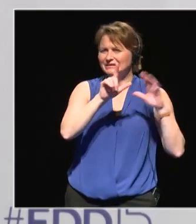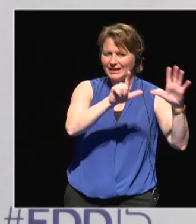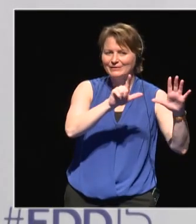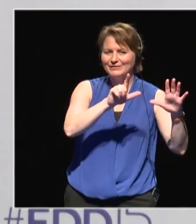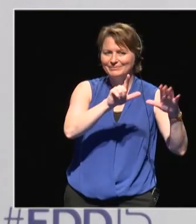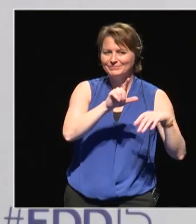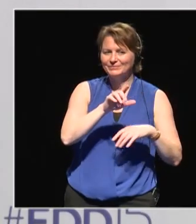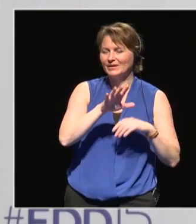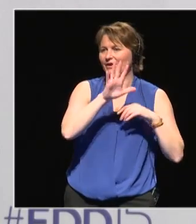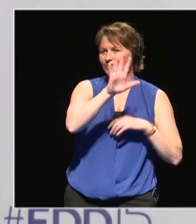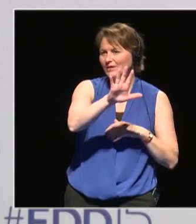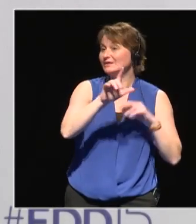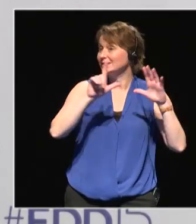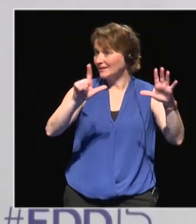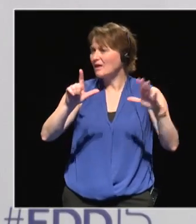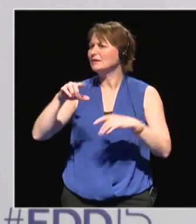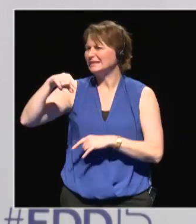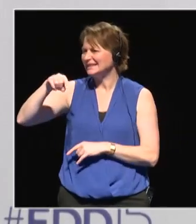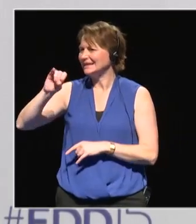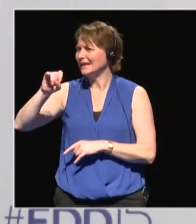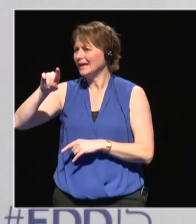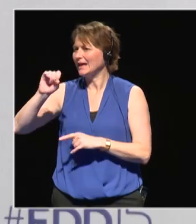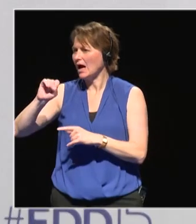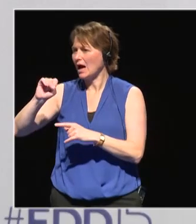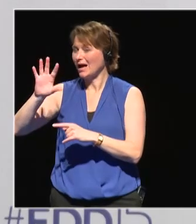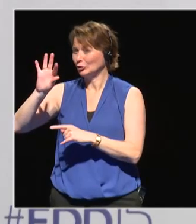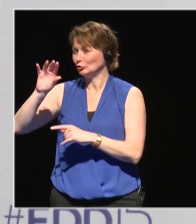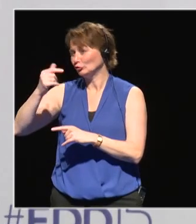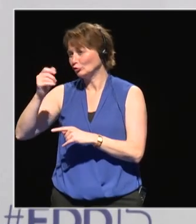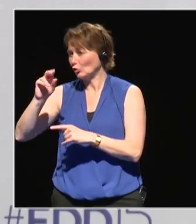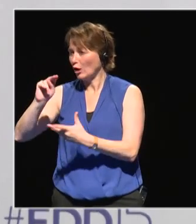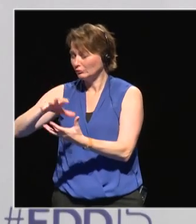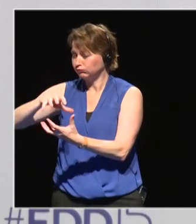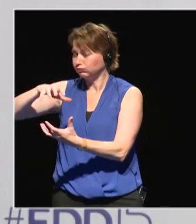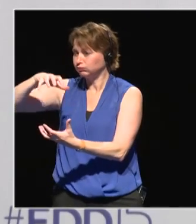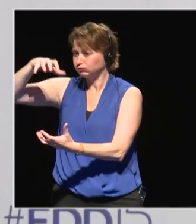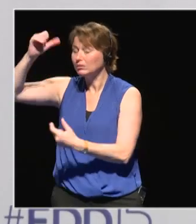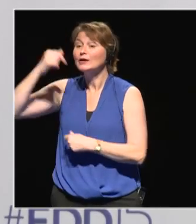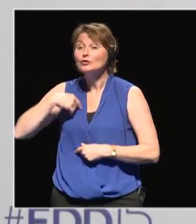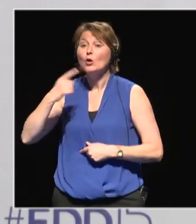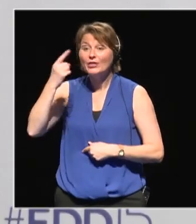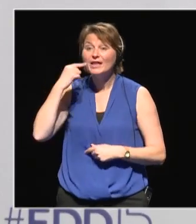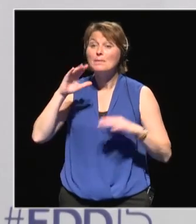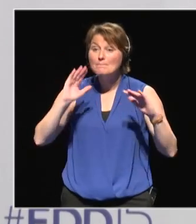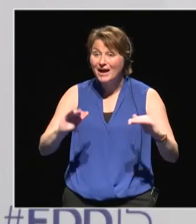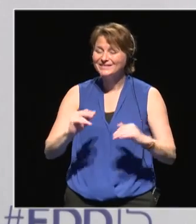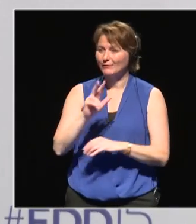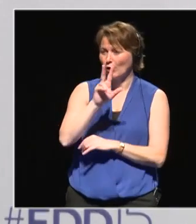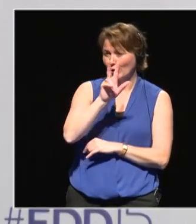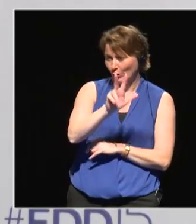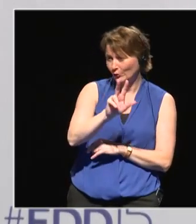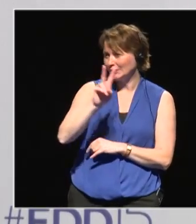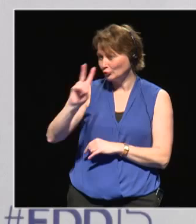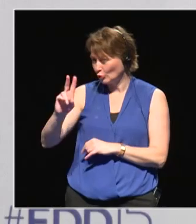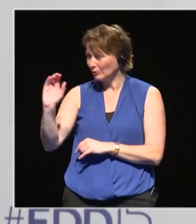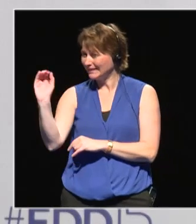the pathway we need to be on to keep warming to 2 degrees is 42 gigatons. The